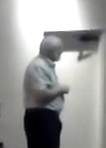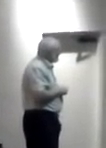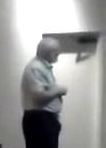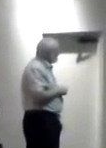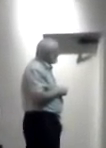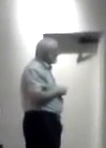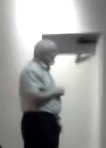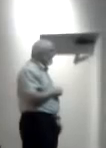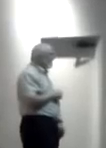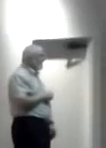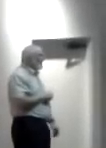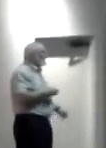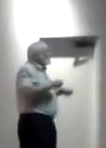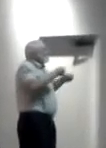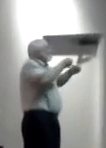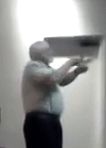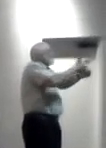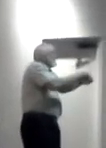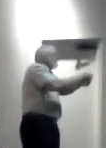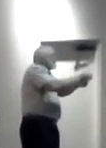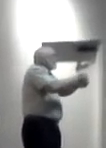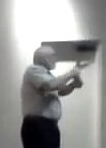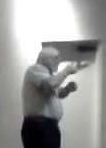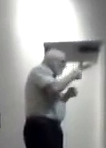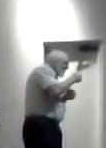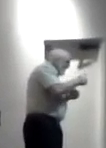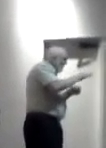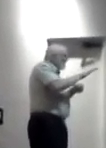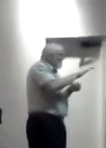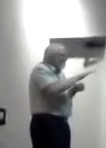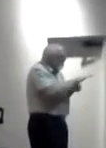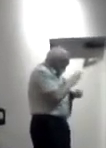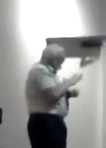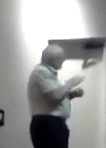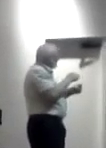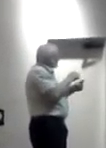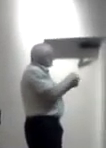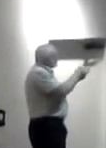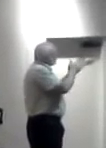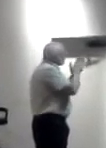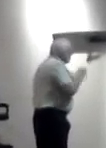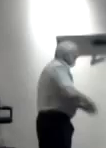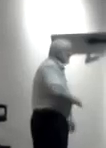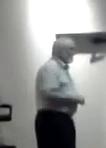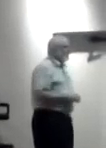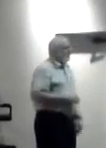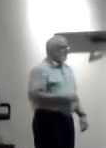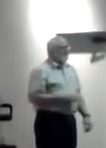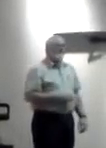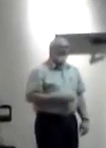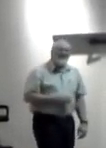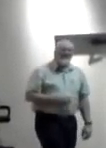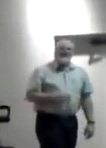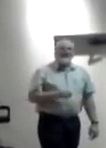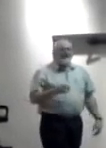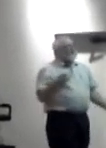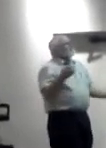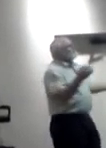devote yourself to prayer. Now, if I want